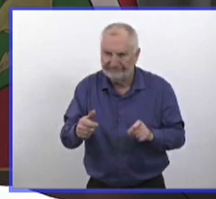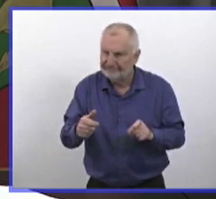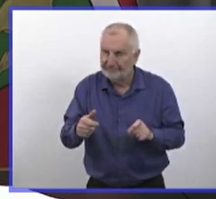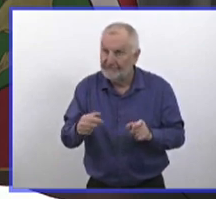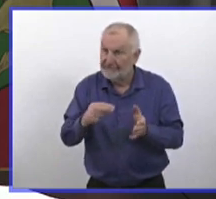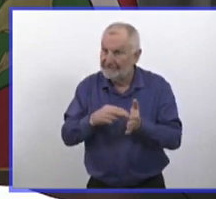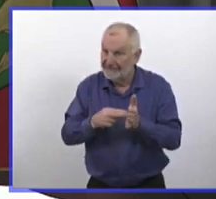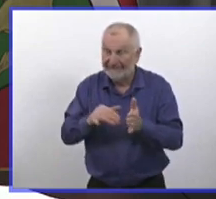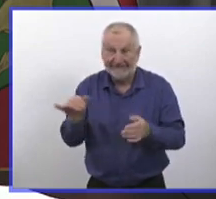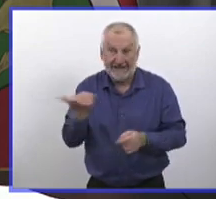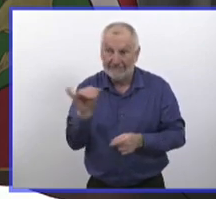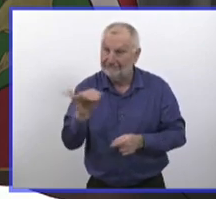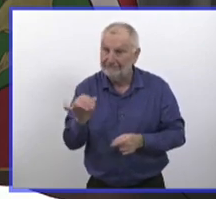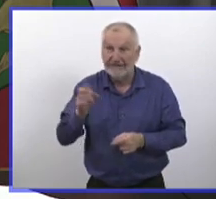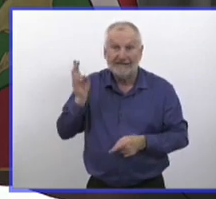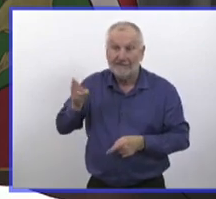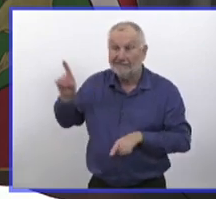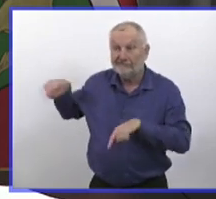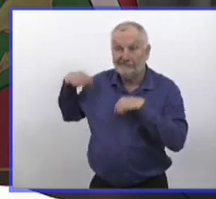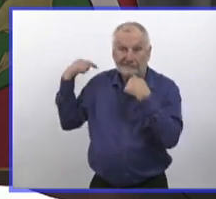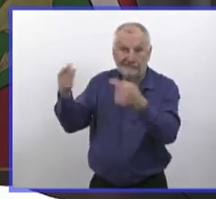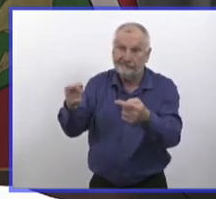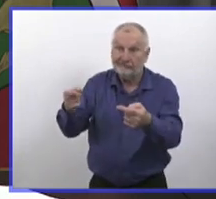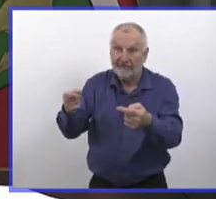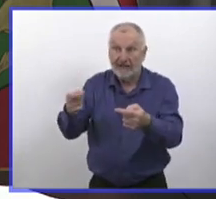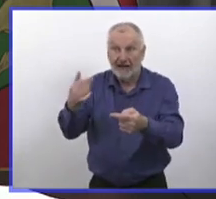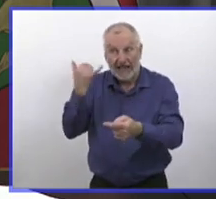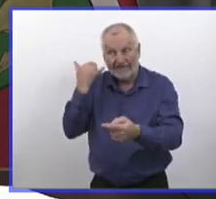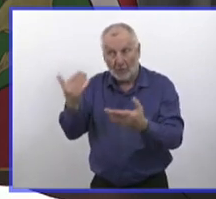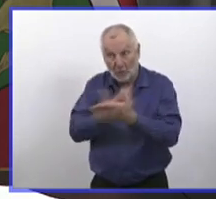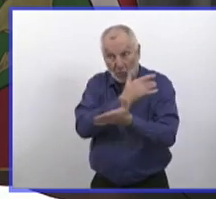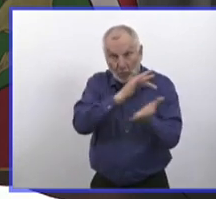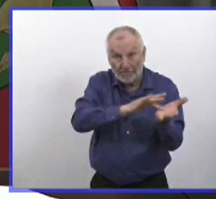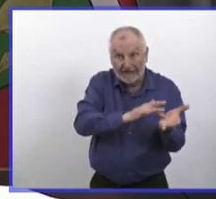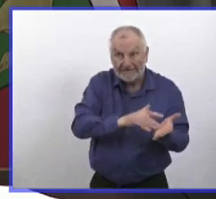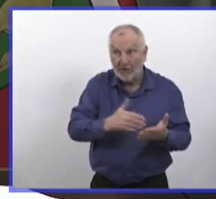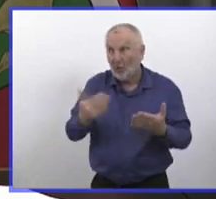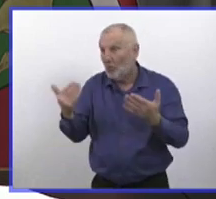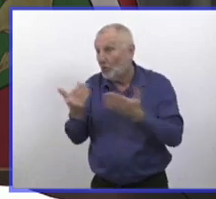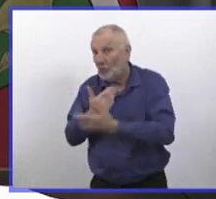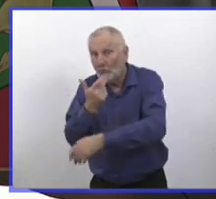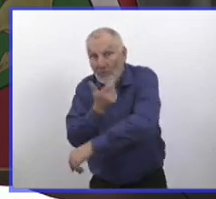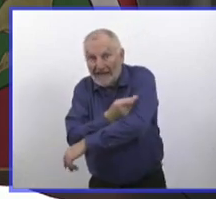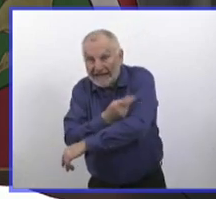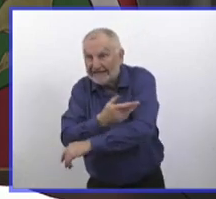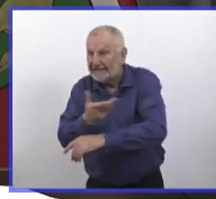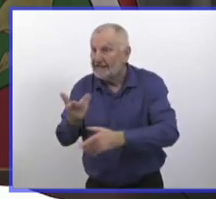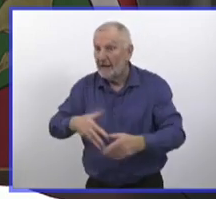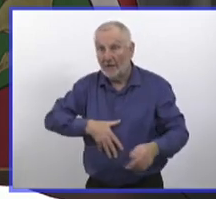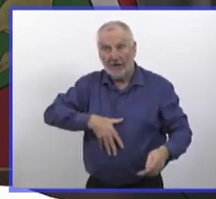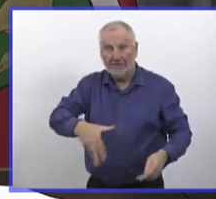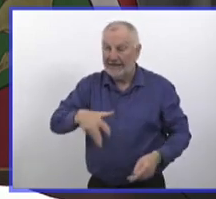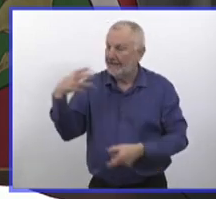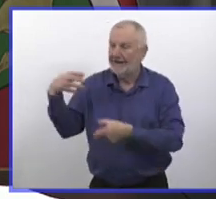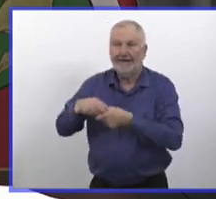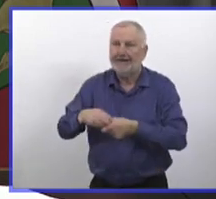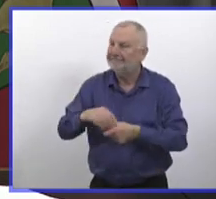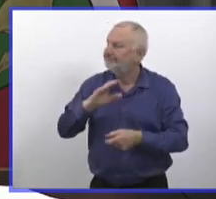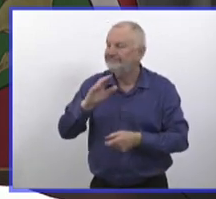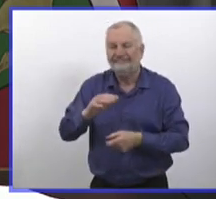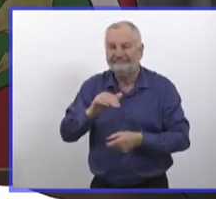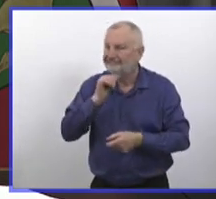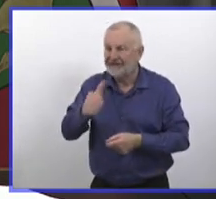we're applying a medication or any sort of treatment or intervention that isn't pregnancy specific for pregnant